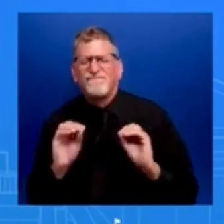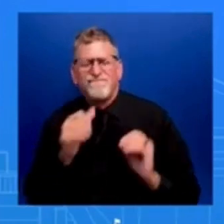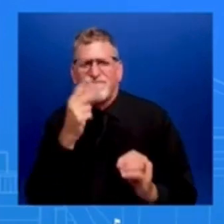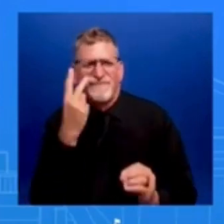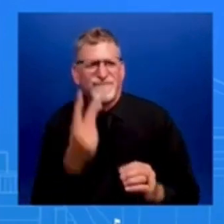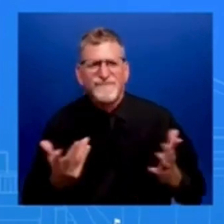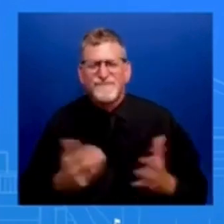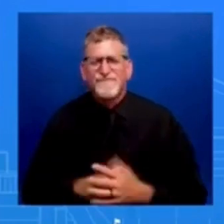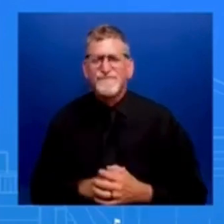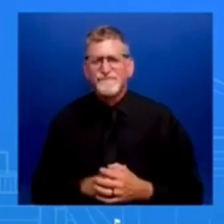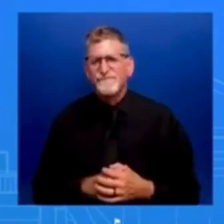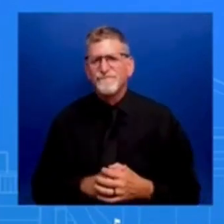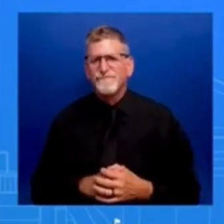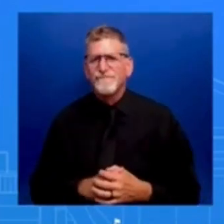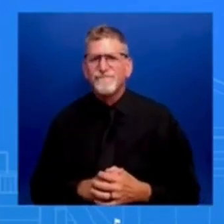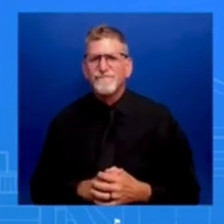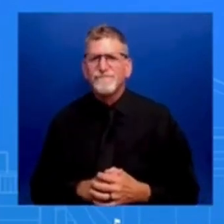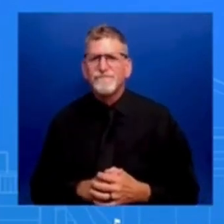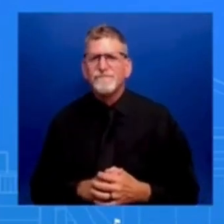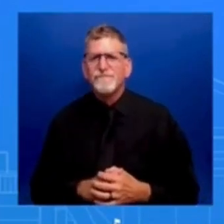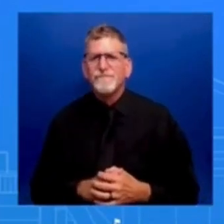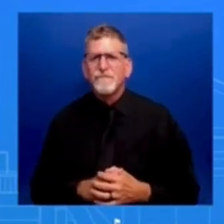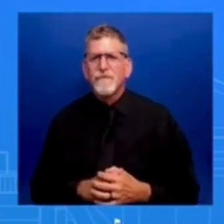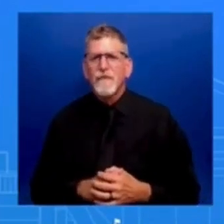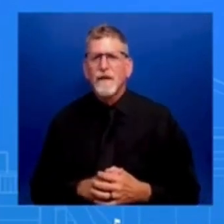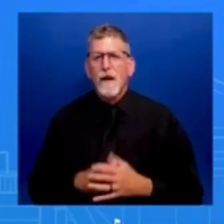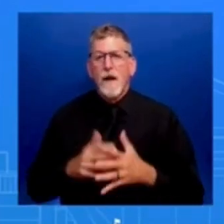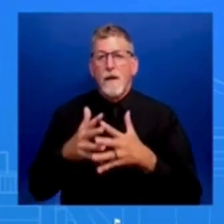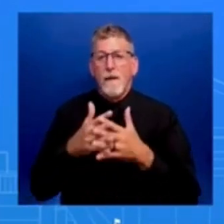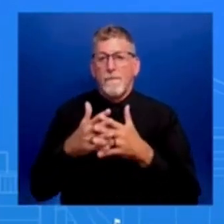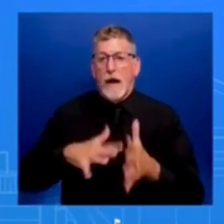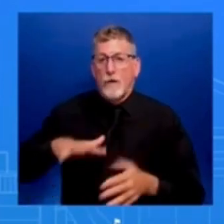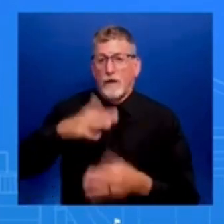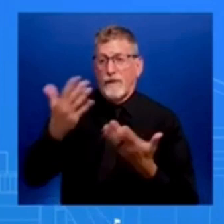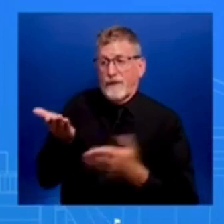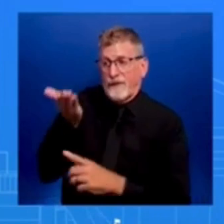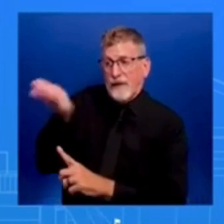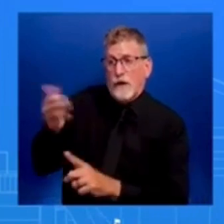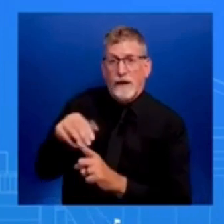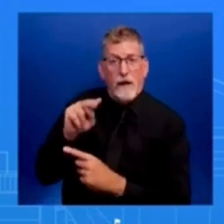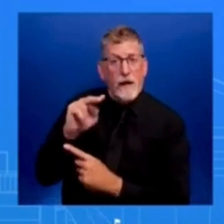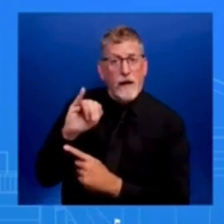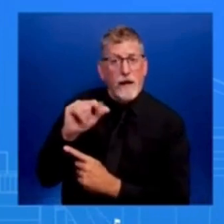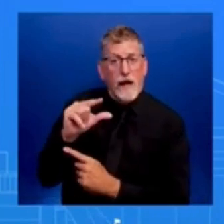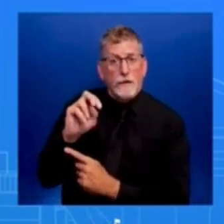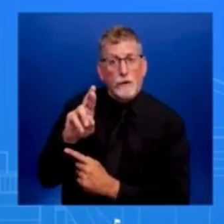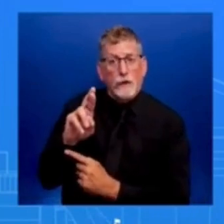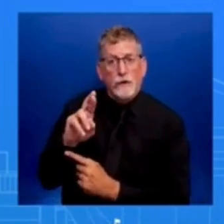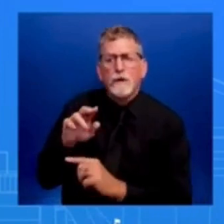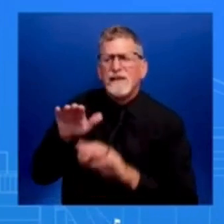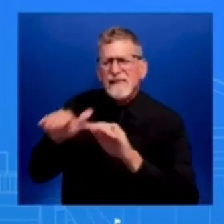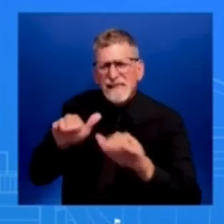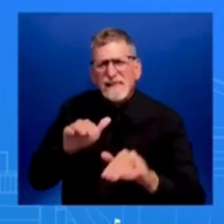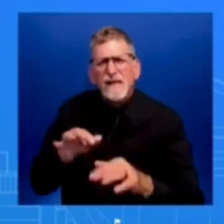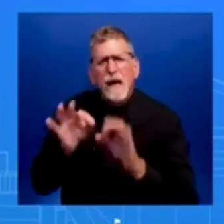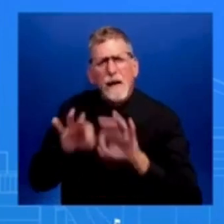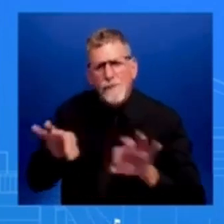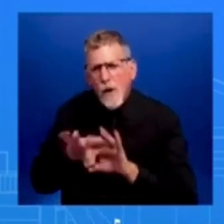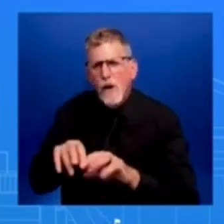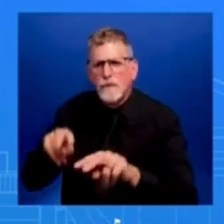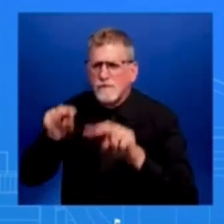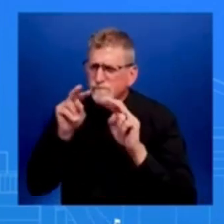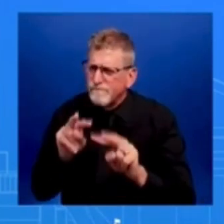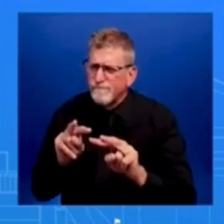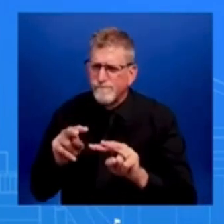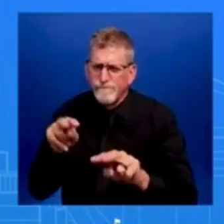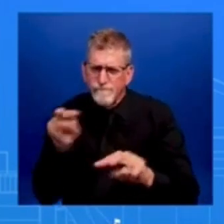who are in the country, we again continue to tell them to be mindful, to be careful, and as I just stated, we did put out an alert yesterday. And just